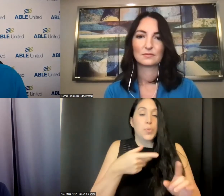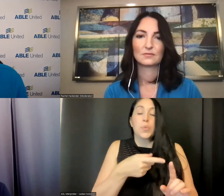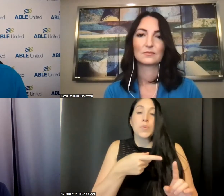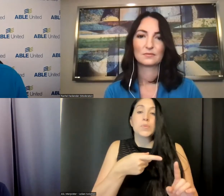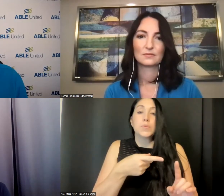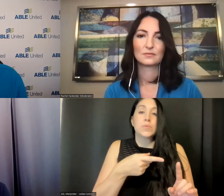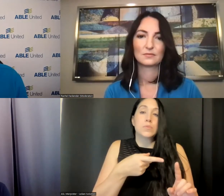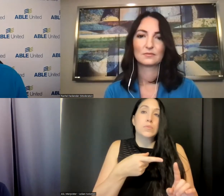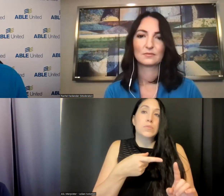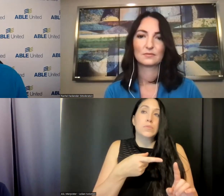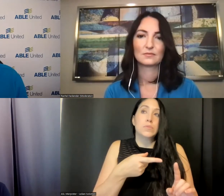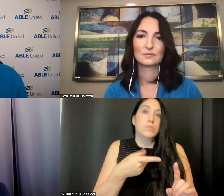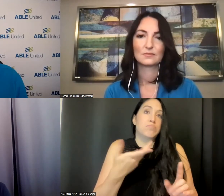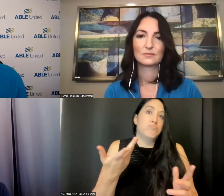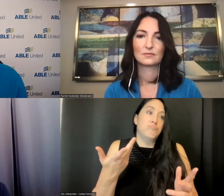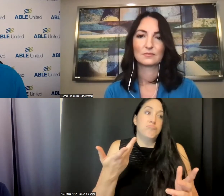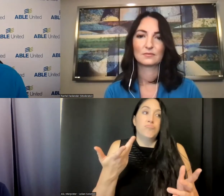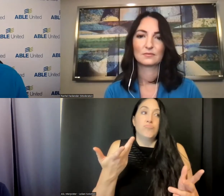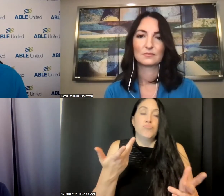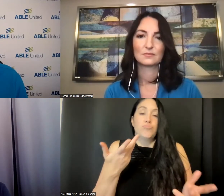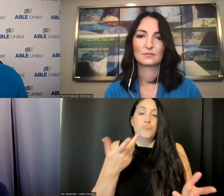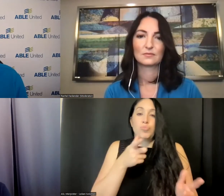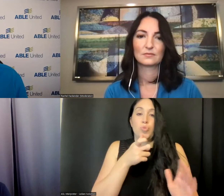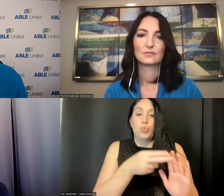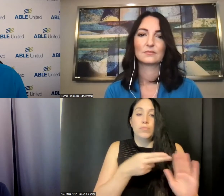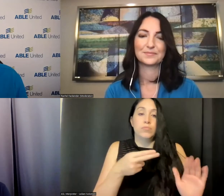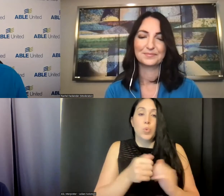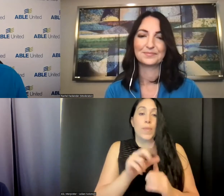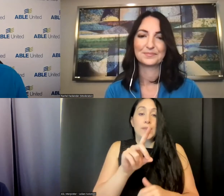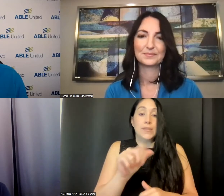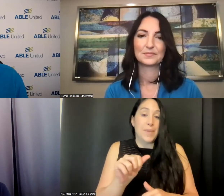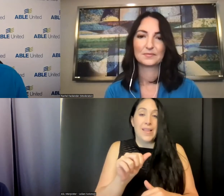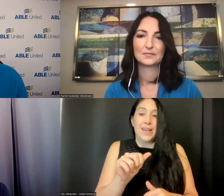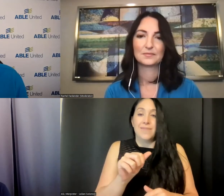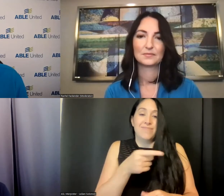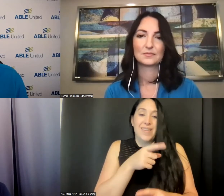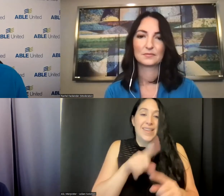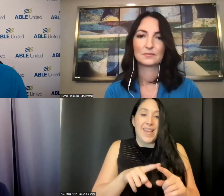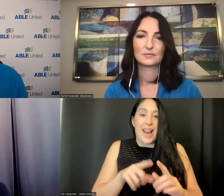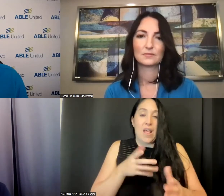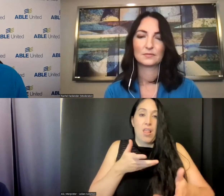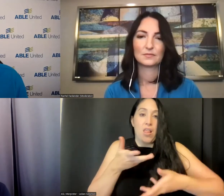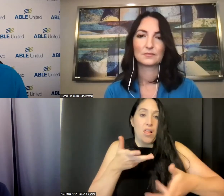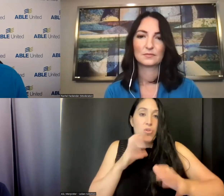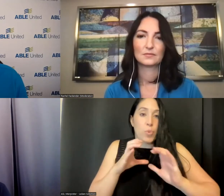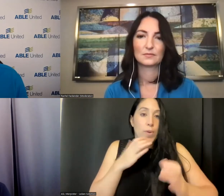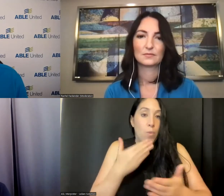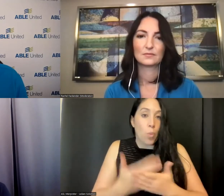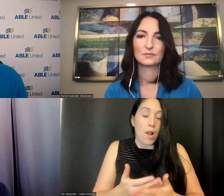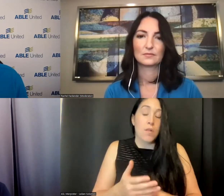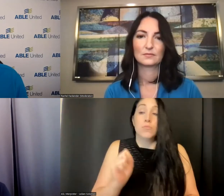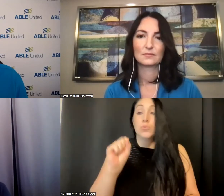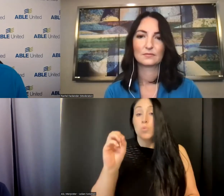was diagnosed with a disability that prevents them from communicating well, then a cell phone and a